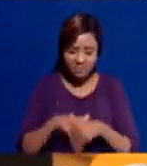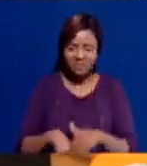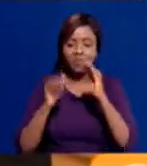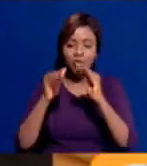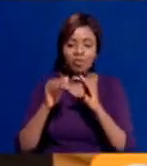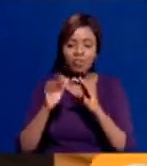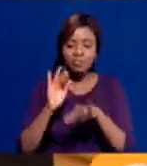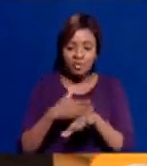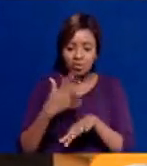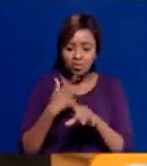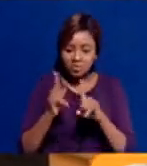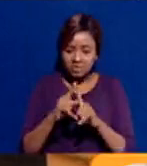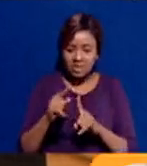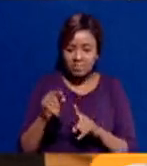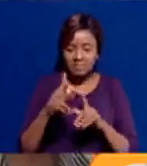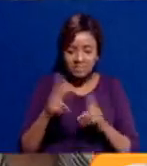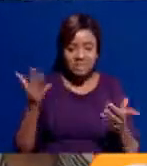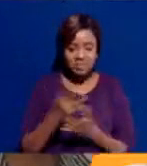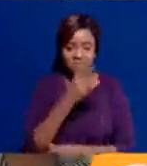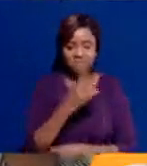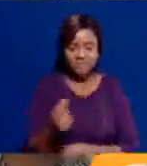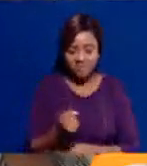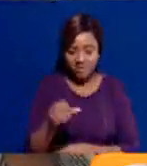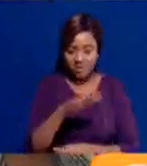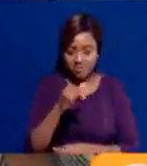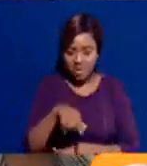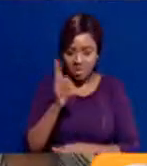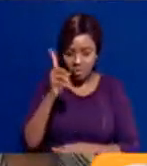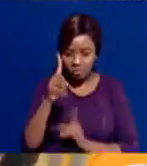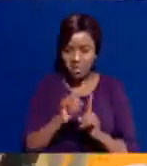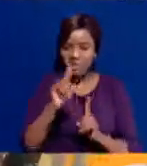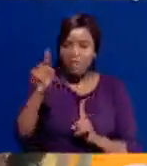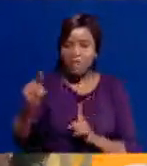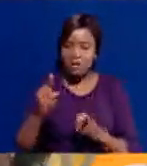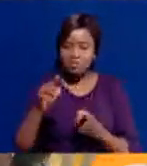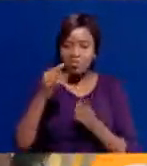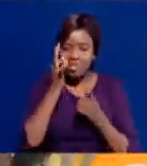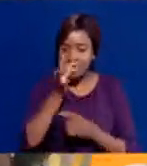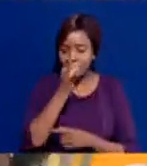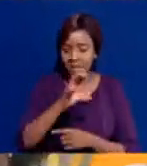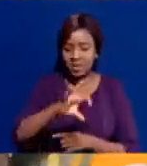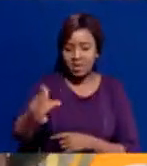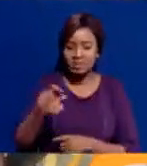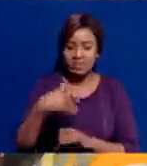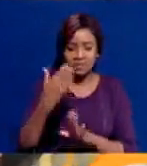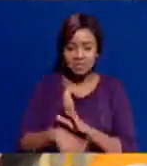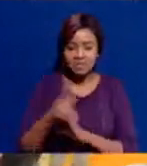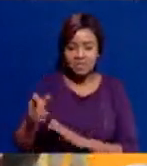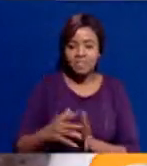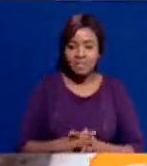with a march starting in Githurai, Nairobi, and ending at the Sagana Stage Lodge, Nyeri County. Alavu